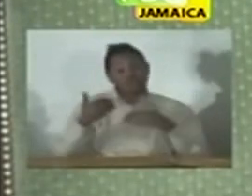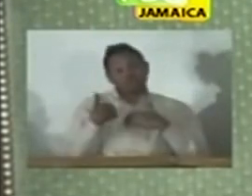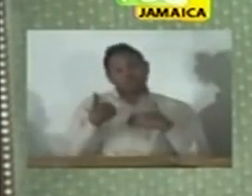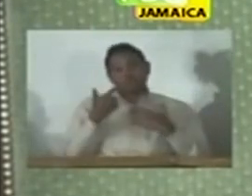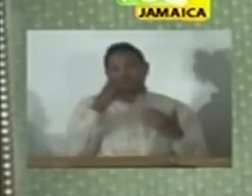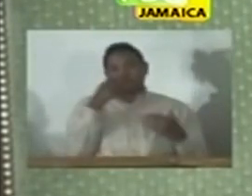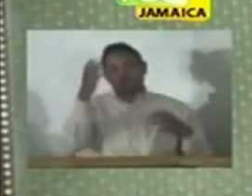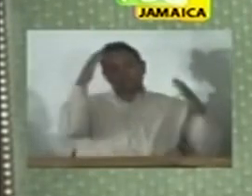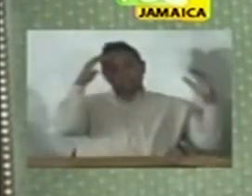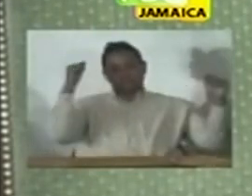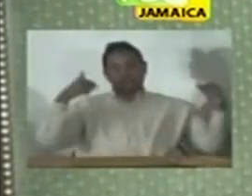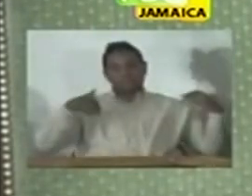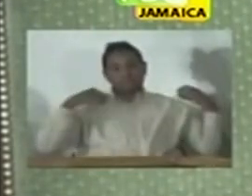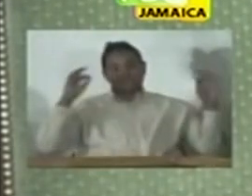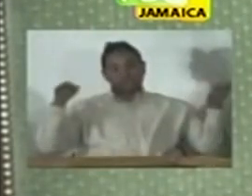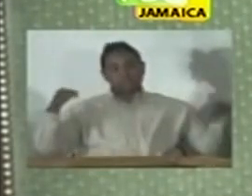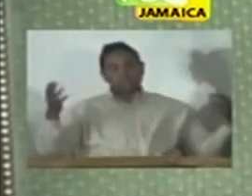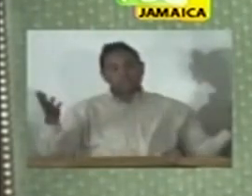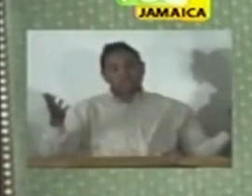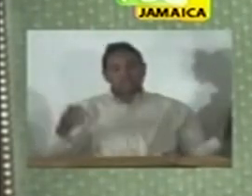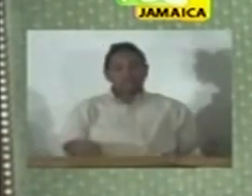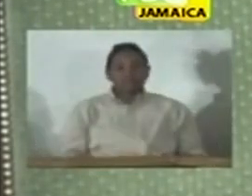We're advising.